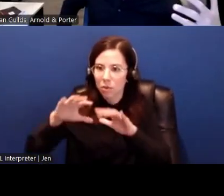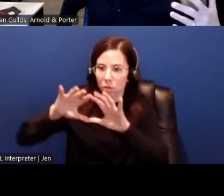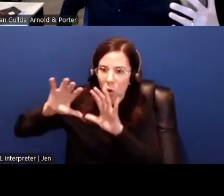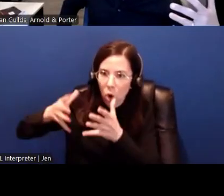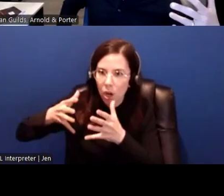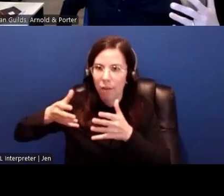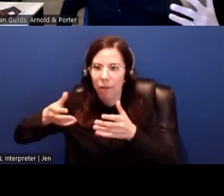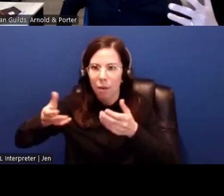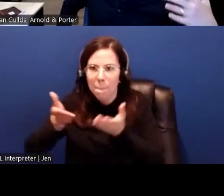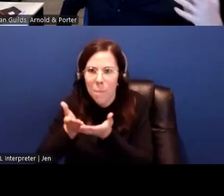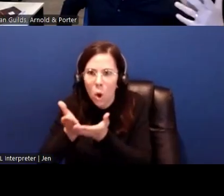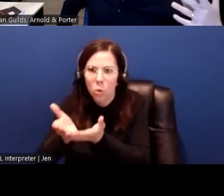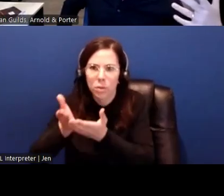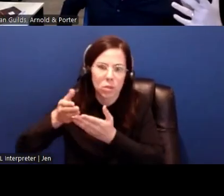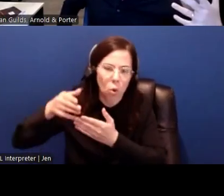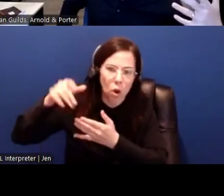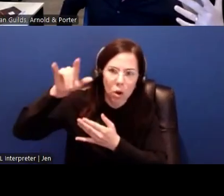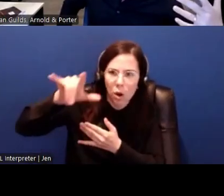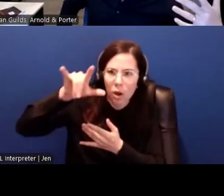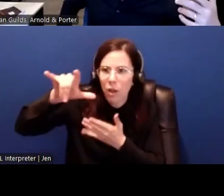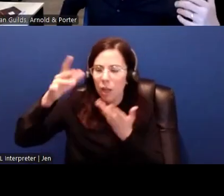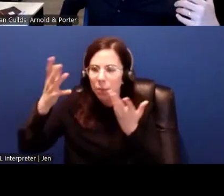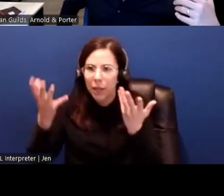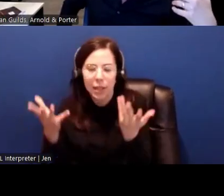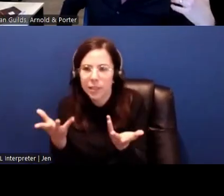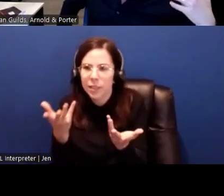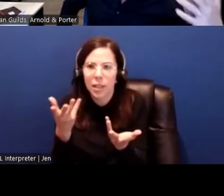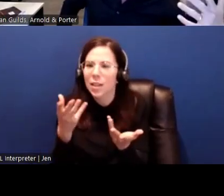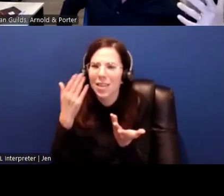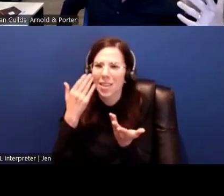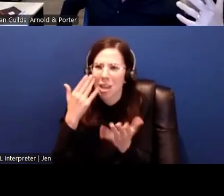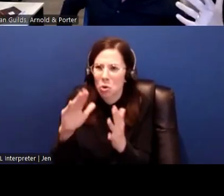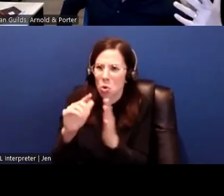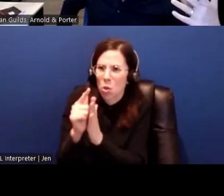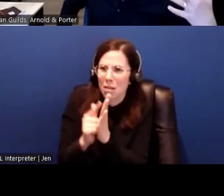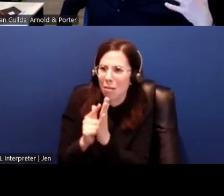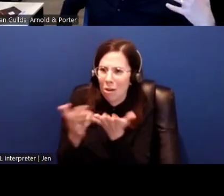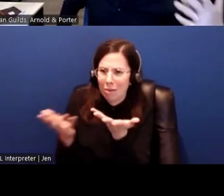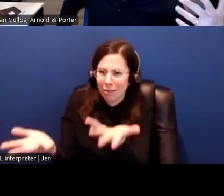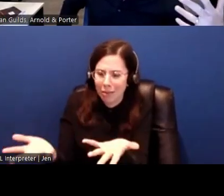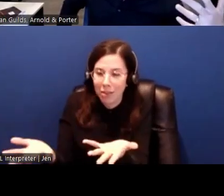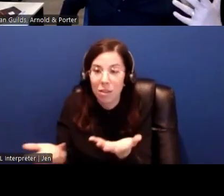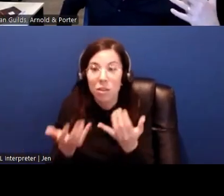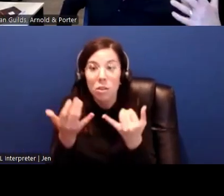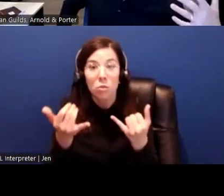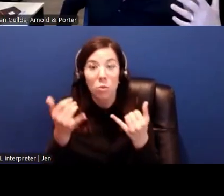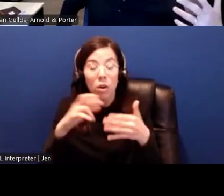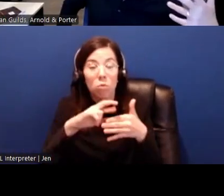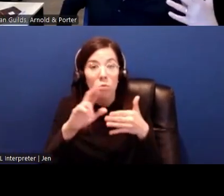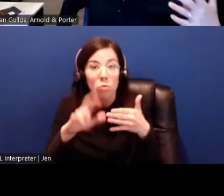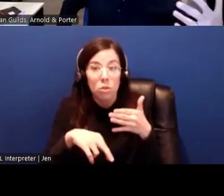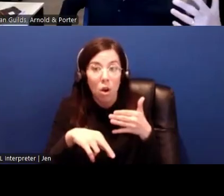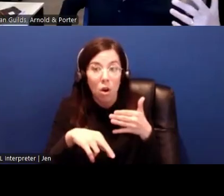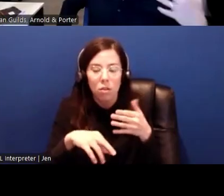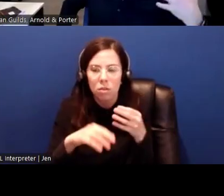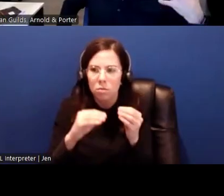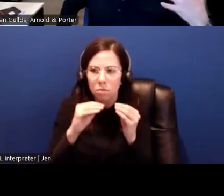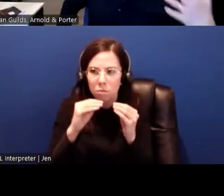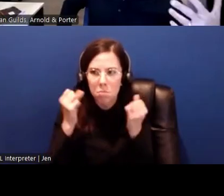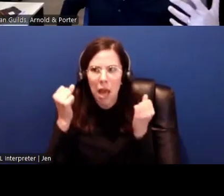are not the individuals, they are not legally trained. And as a result of that, there was a significant pushback by